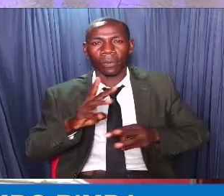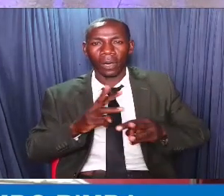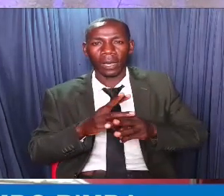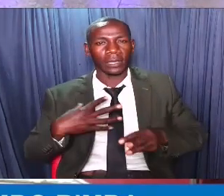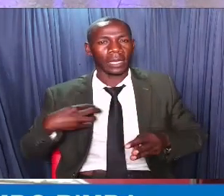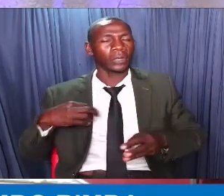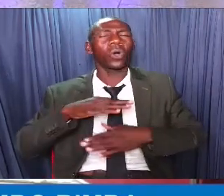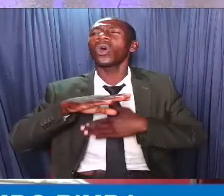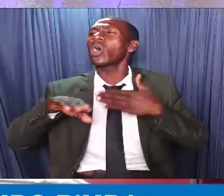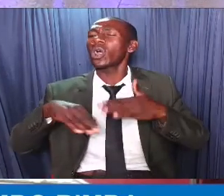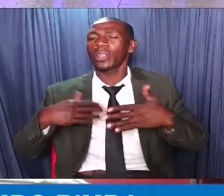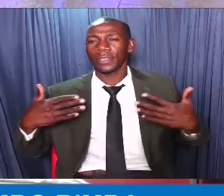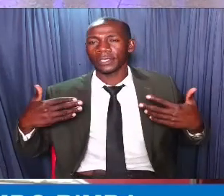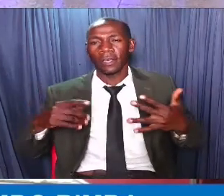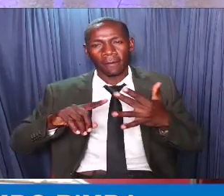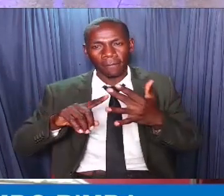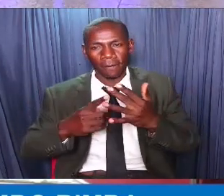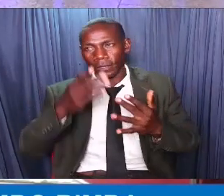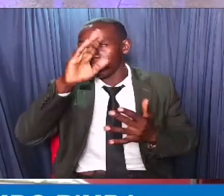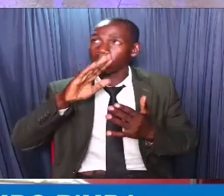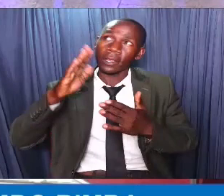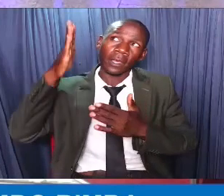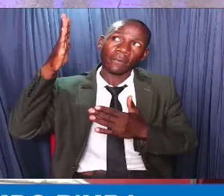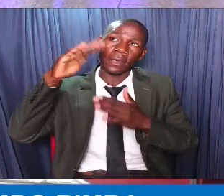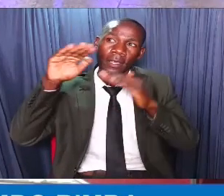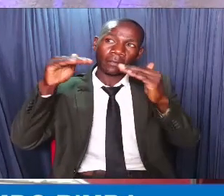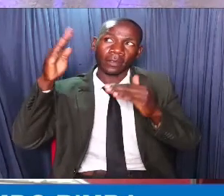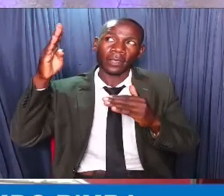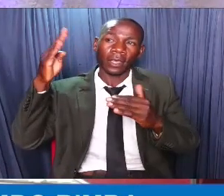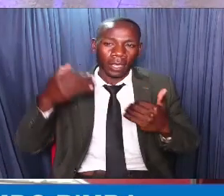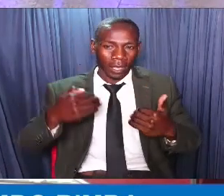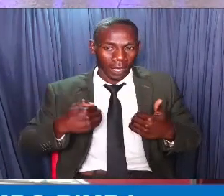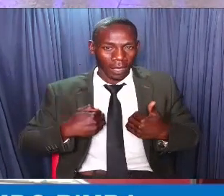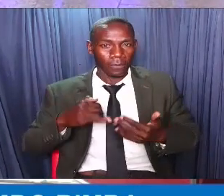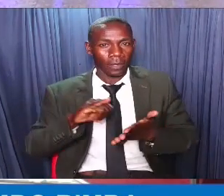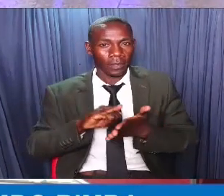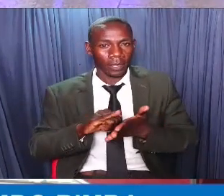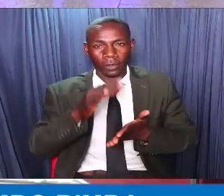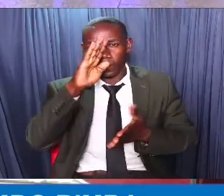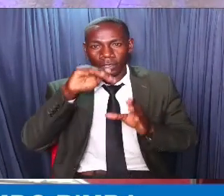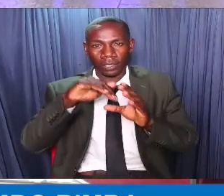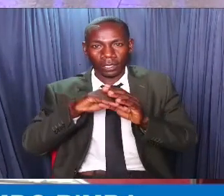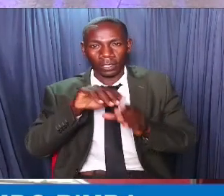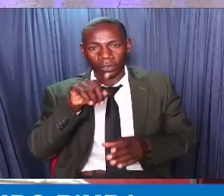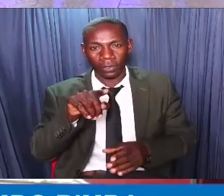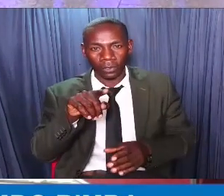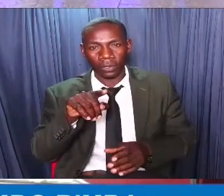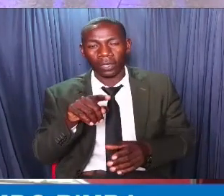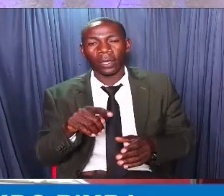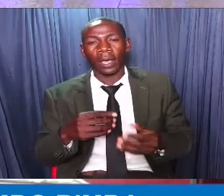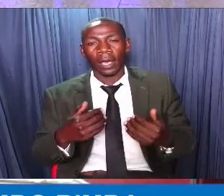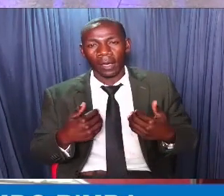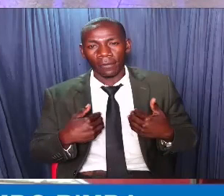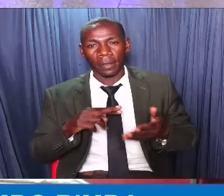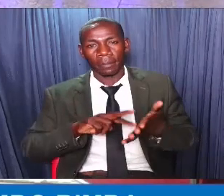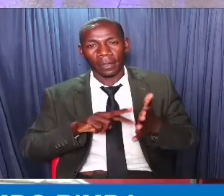creator of the heavens and earth and everything. Mungu aliye juu. God above. Uwe naye. You have him in you. Kwa naye maana yake. Having